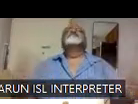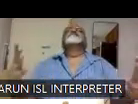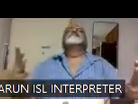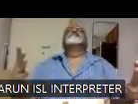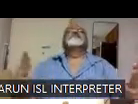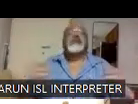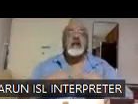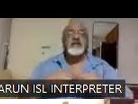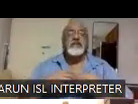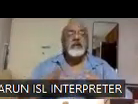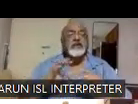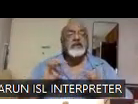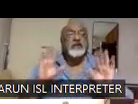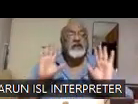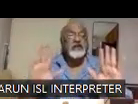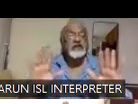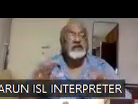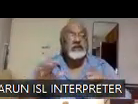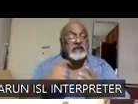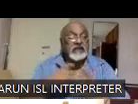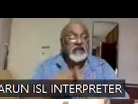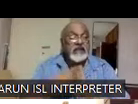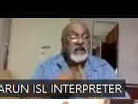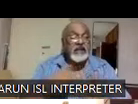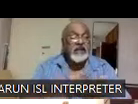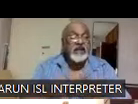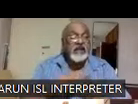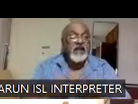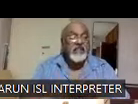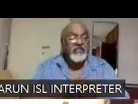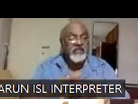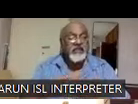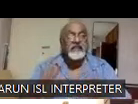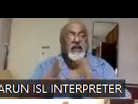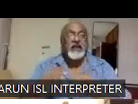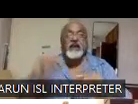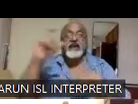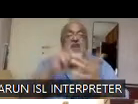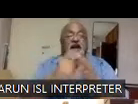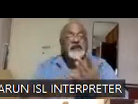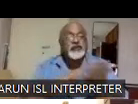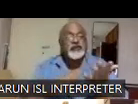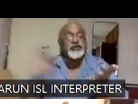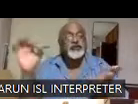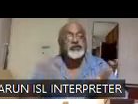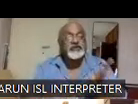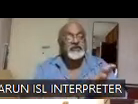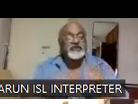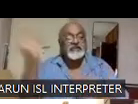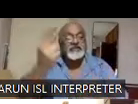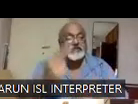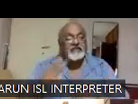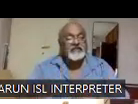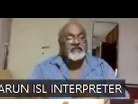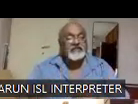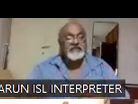a very nice cartoonist, KK Rath, and he made this cartoon on my on this thing, and